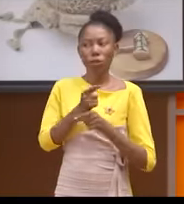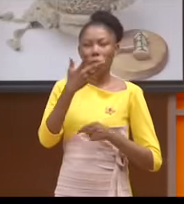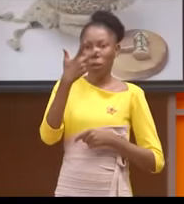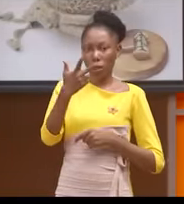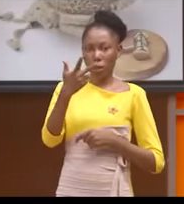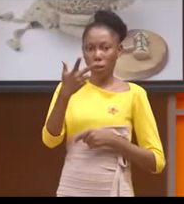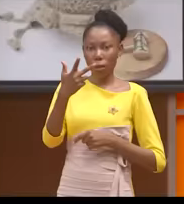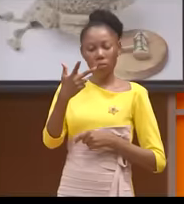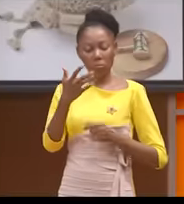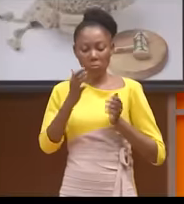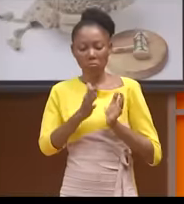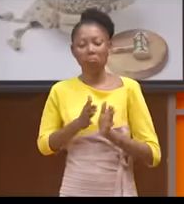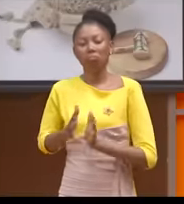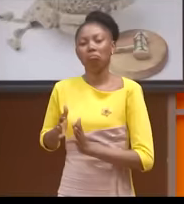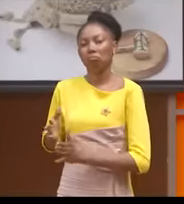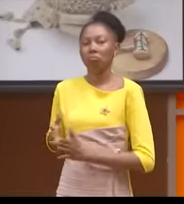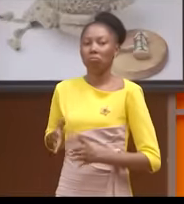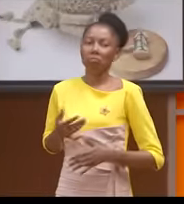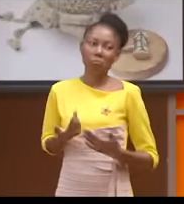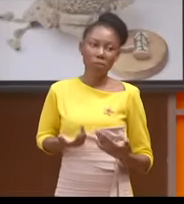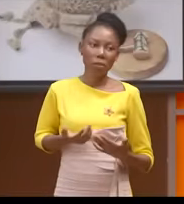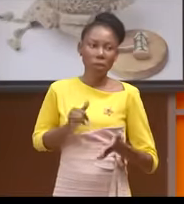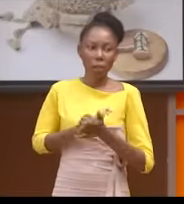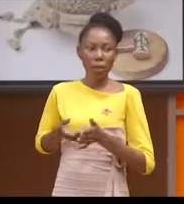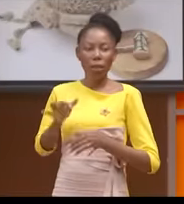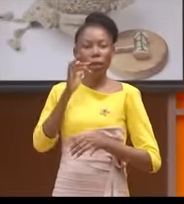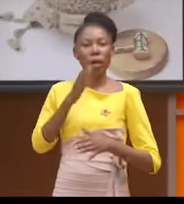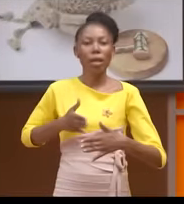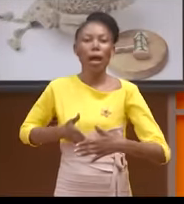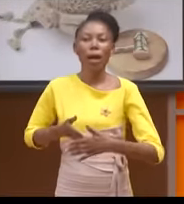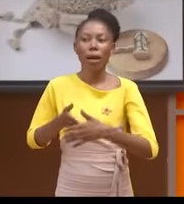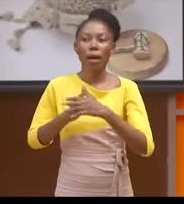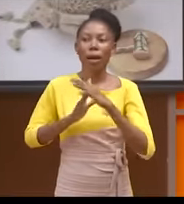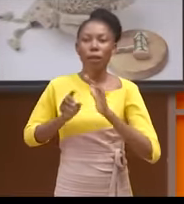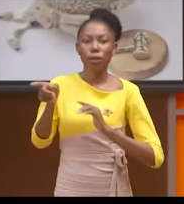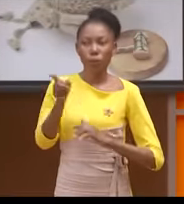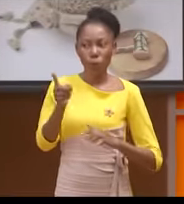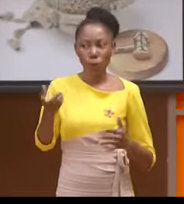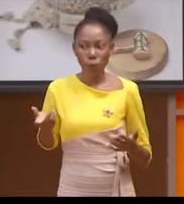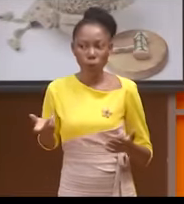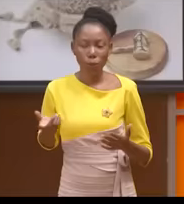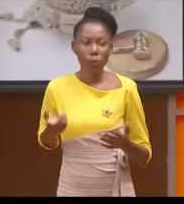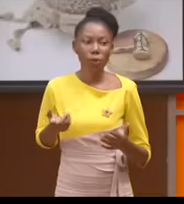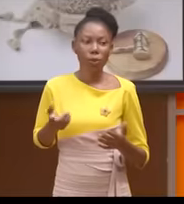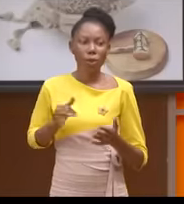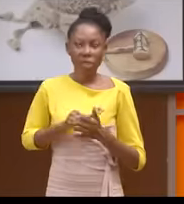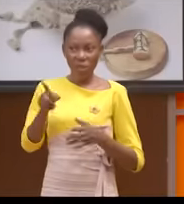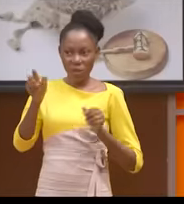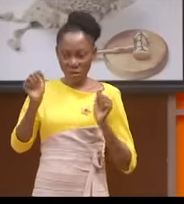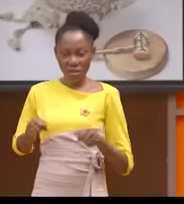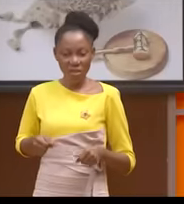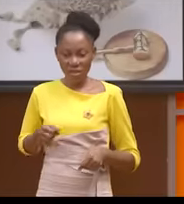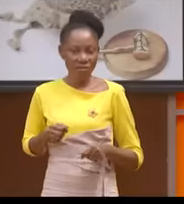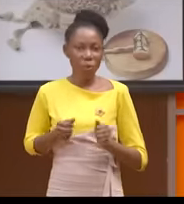sessions with them so that they can guide you. There are a lot of ways you can communicate without having all this tantrum